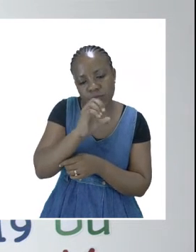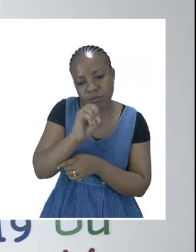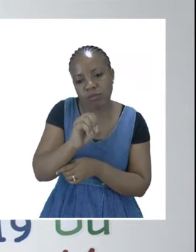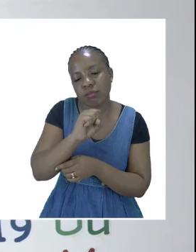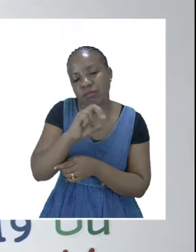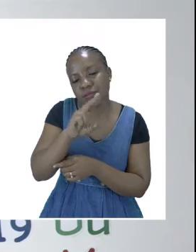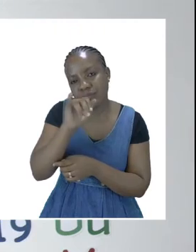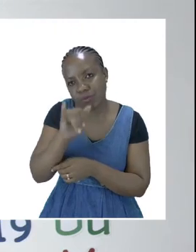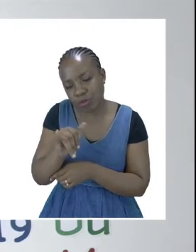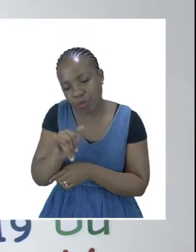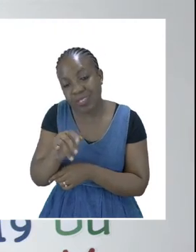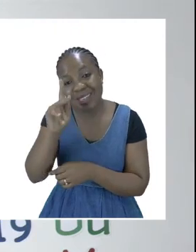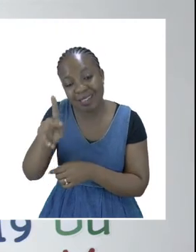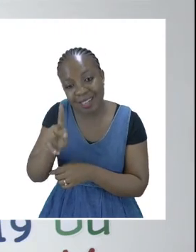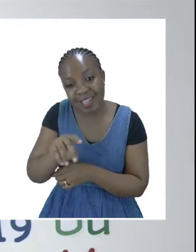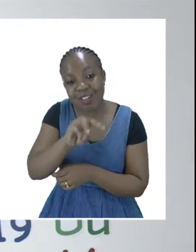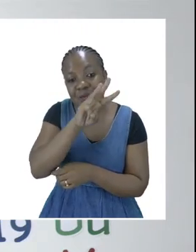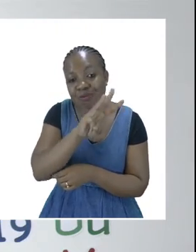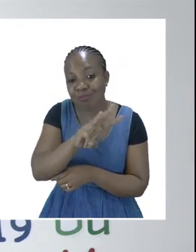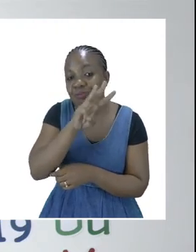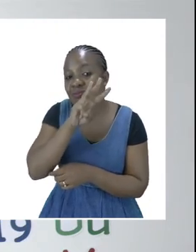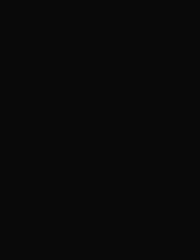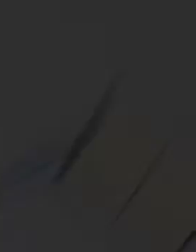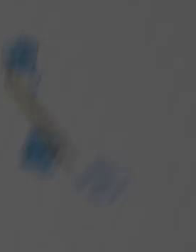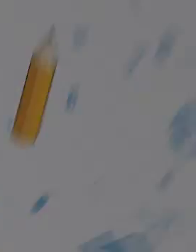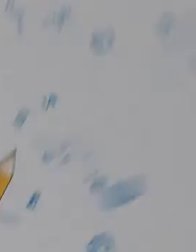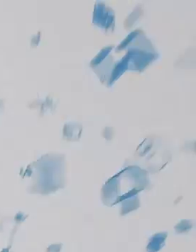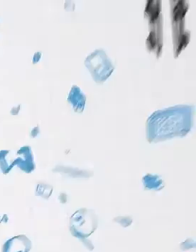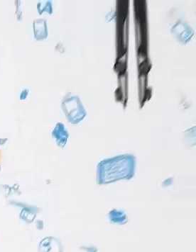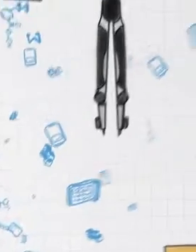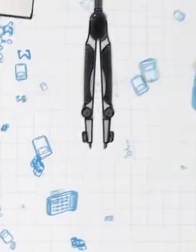our website, Zoshi Online.